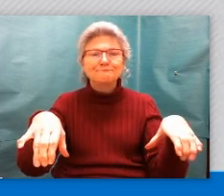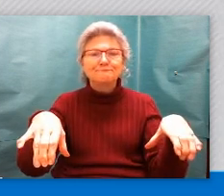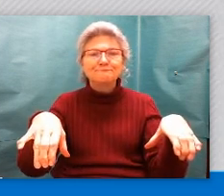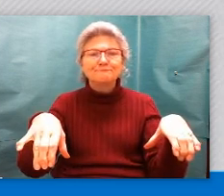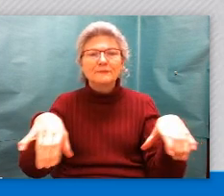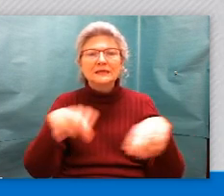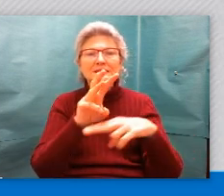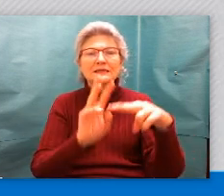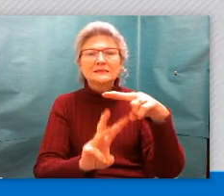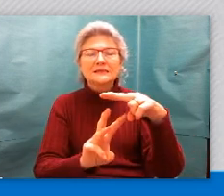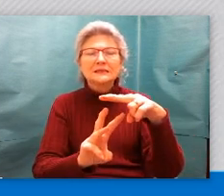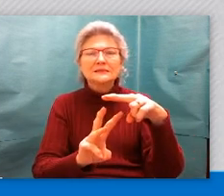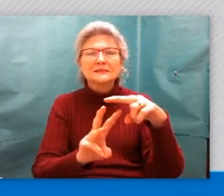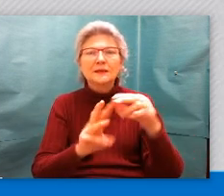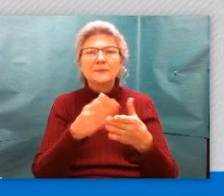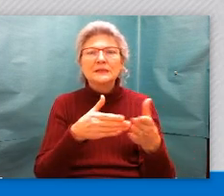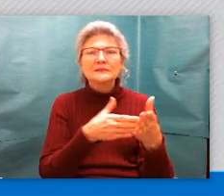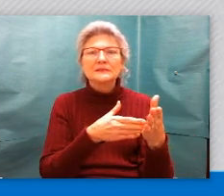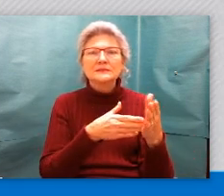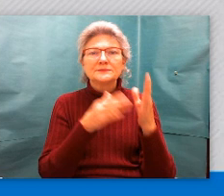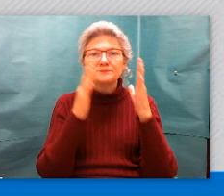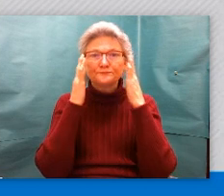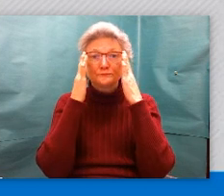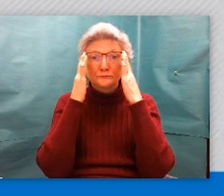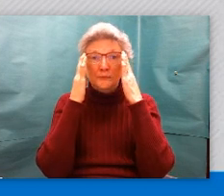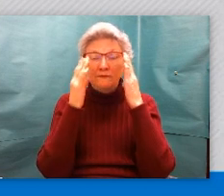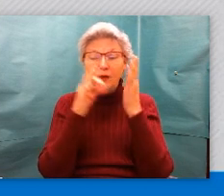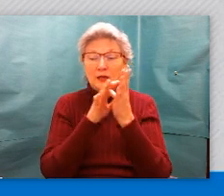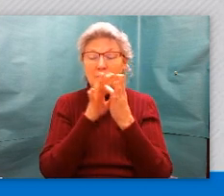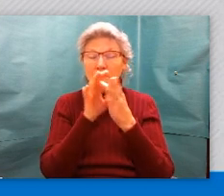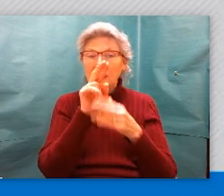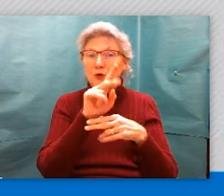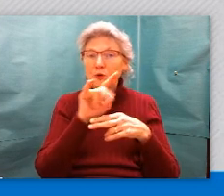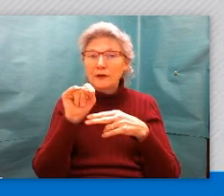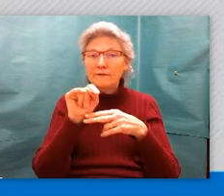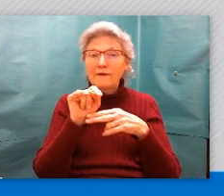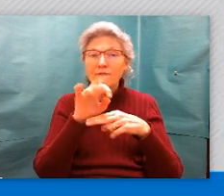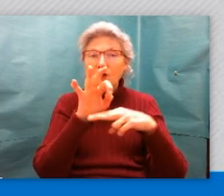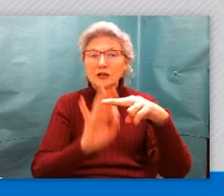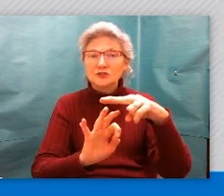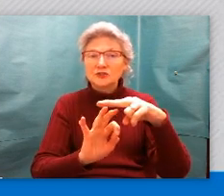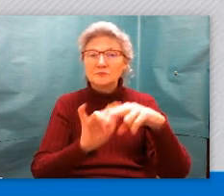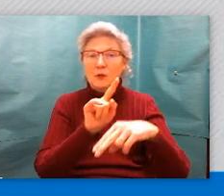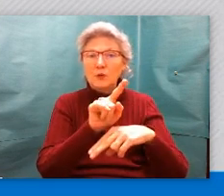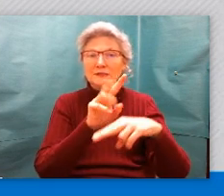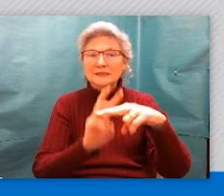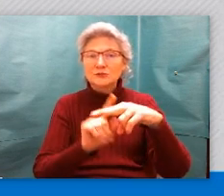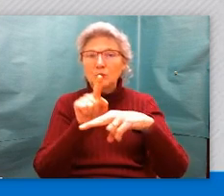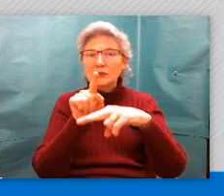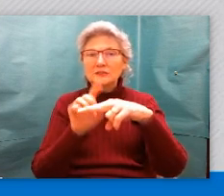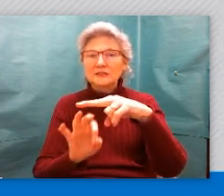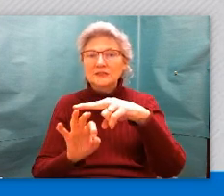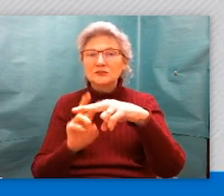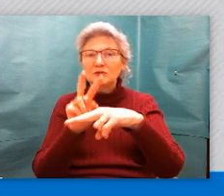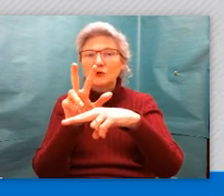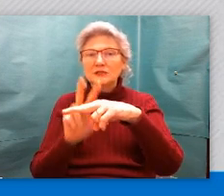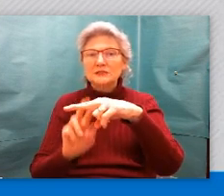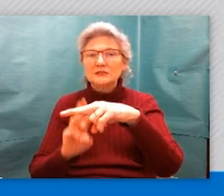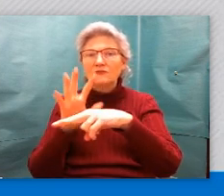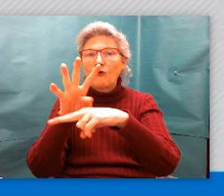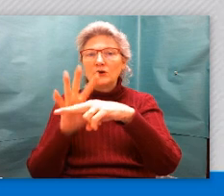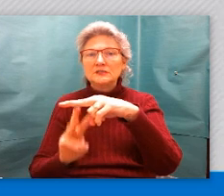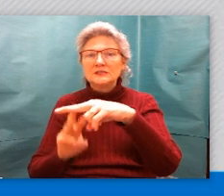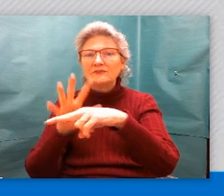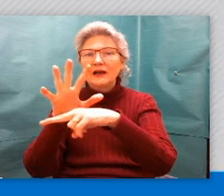way is also equal to 6 over 6 if I count up my unit fraction by 1/6. 1/6, 2/6,